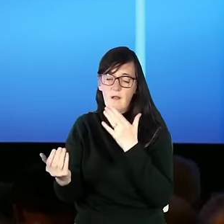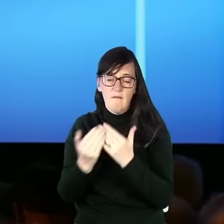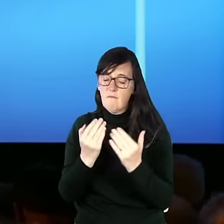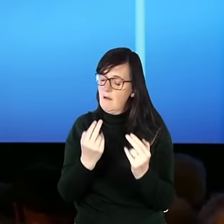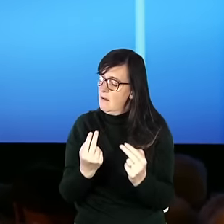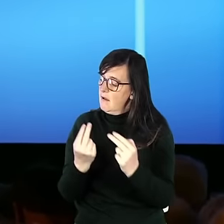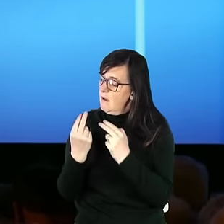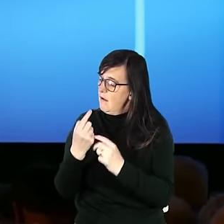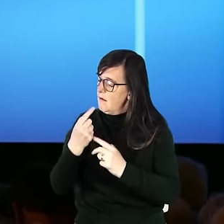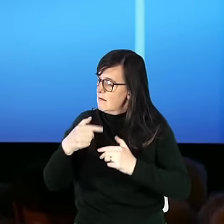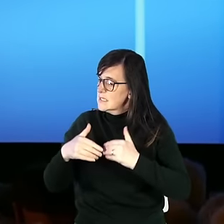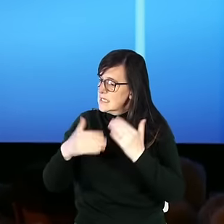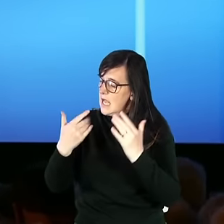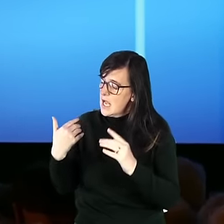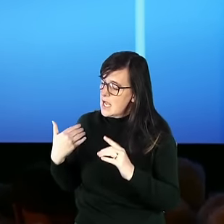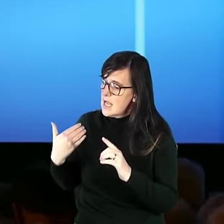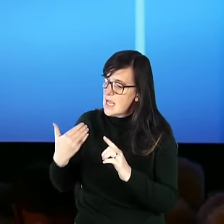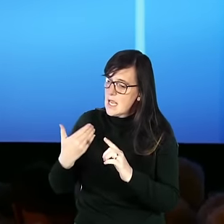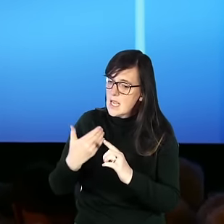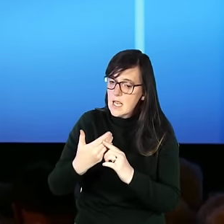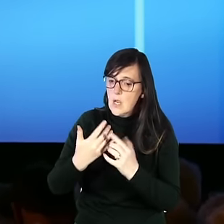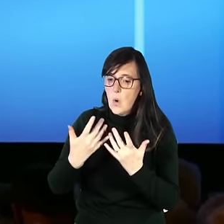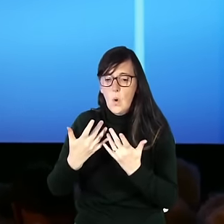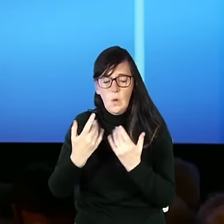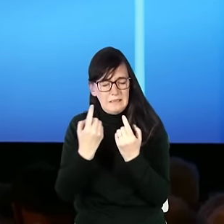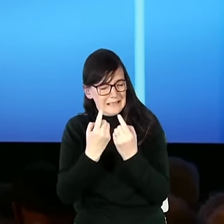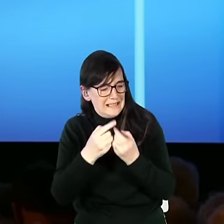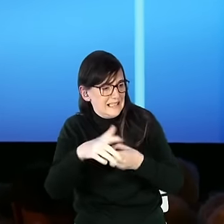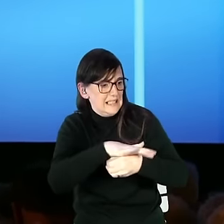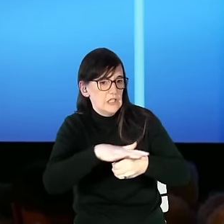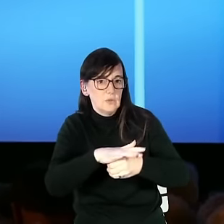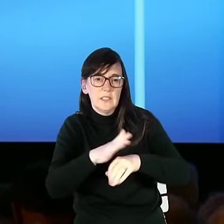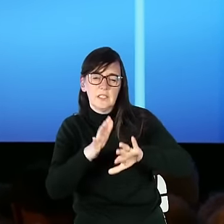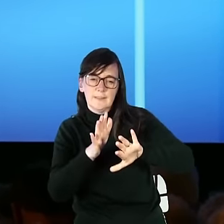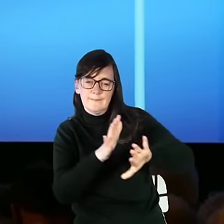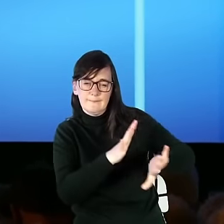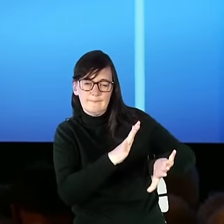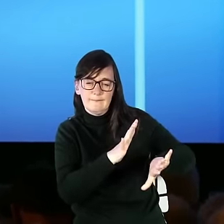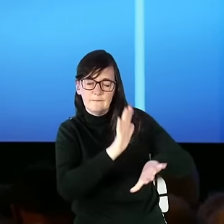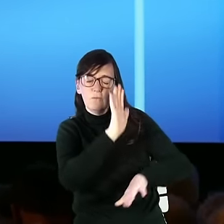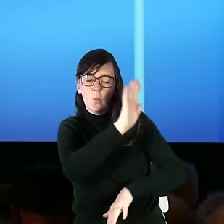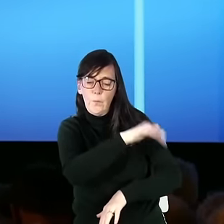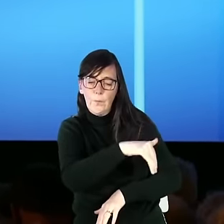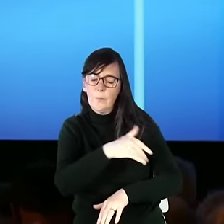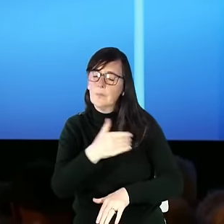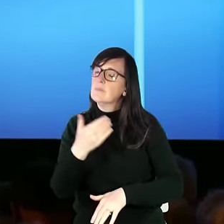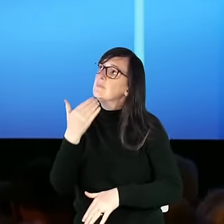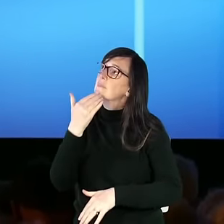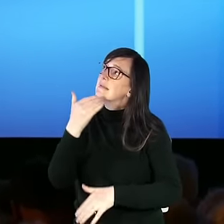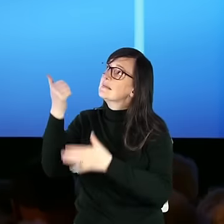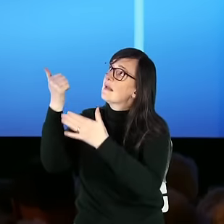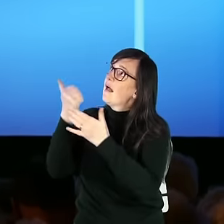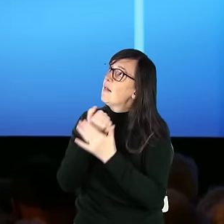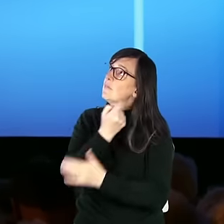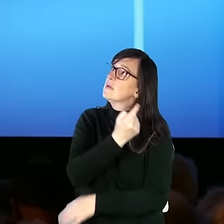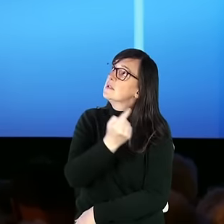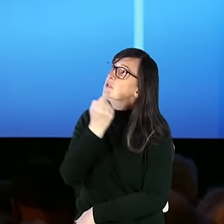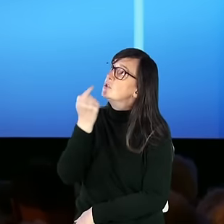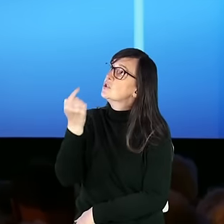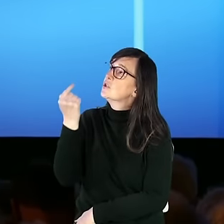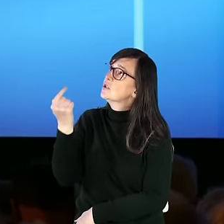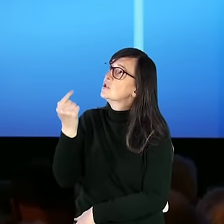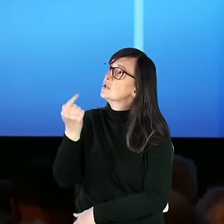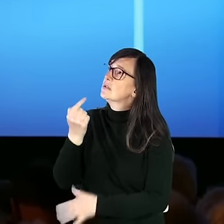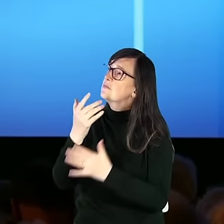like, whatever we have left behind, we pray that you would help us as we come before you now to leave